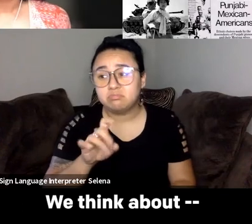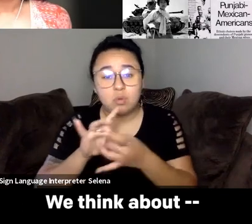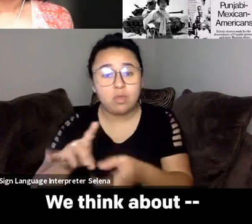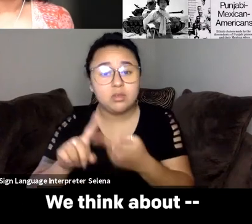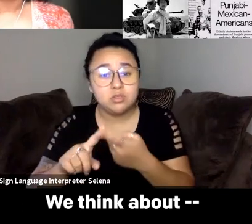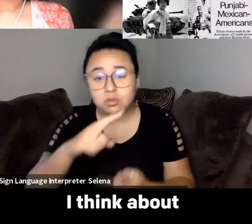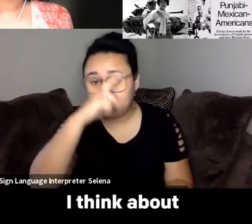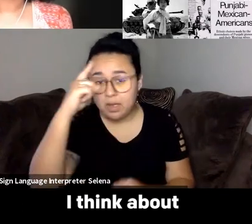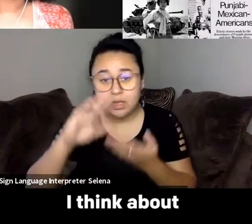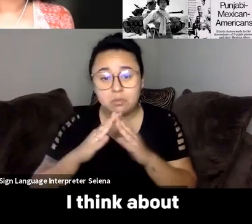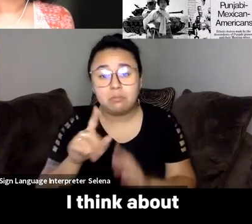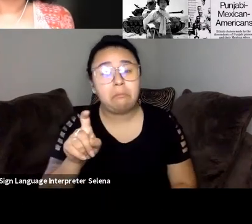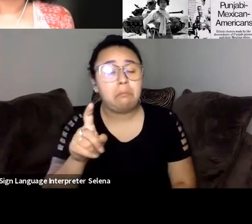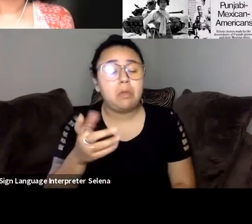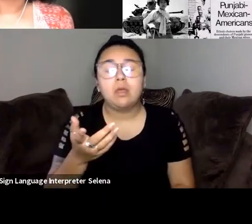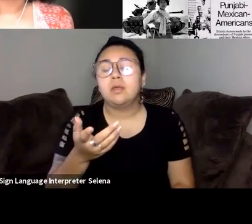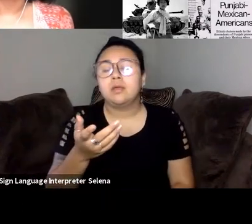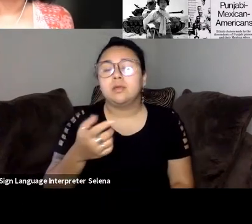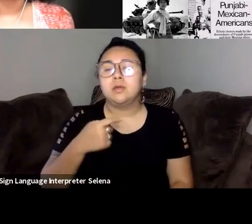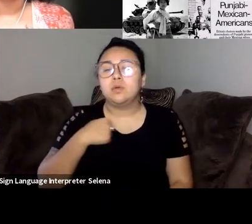about, I think about,